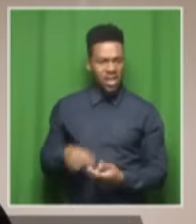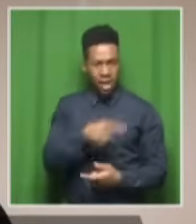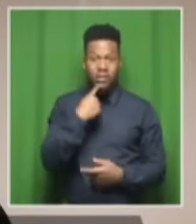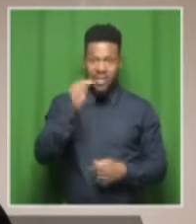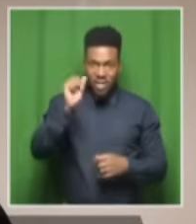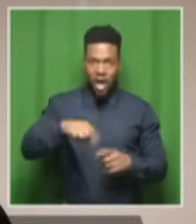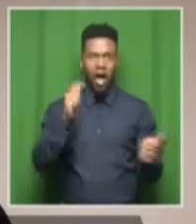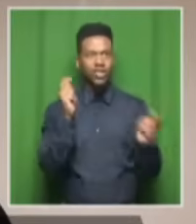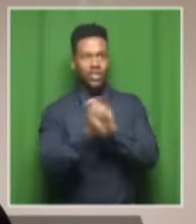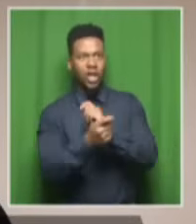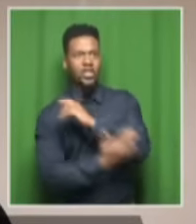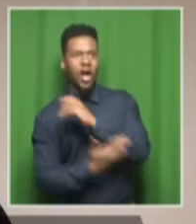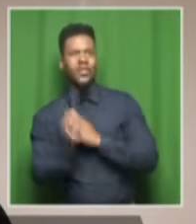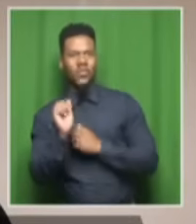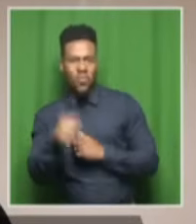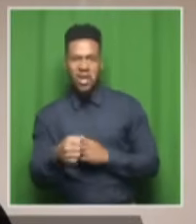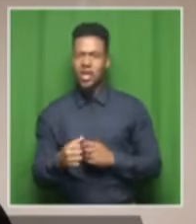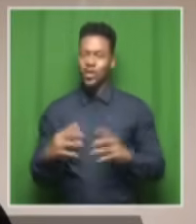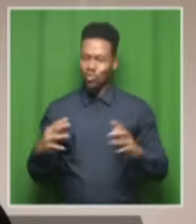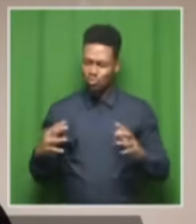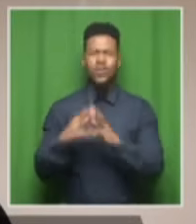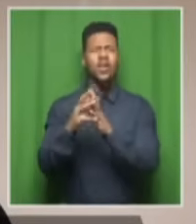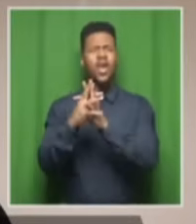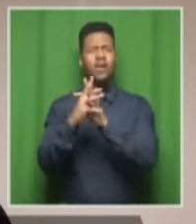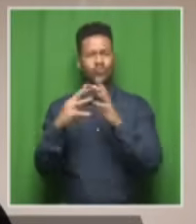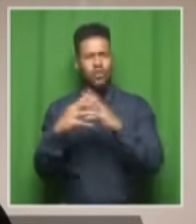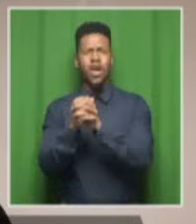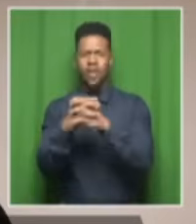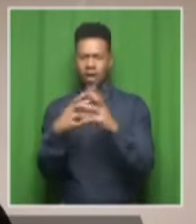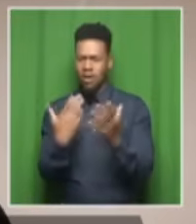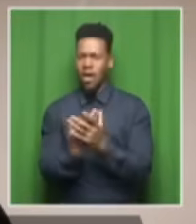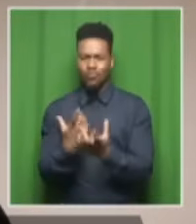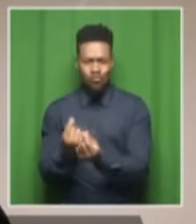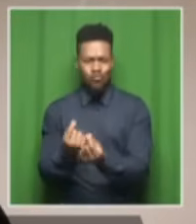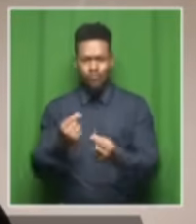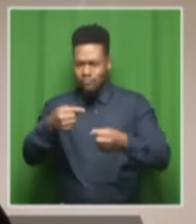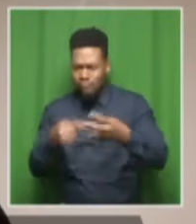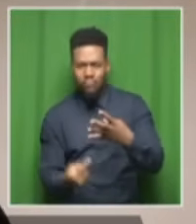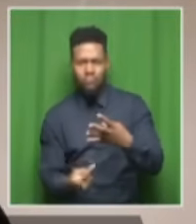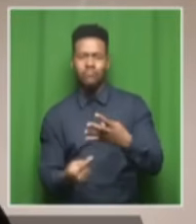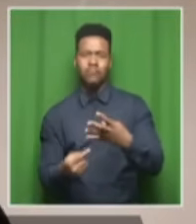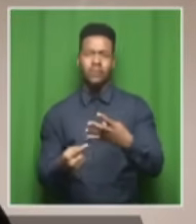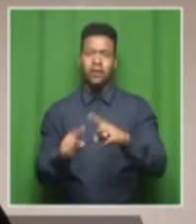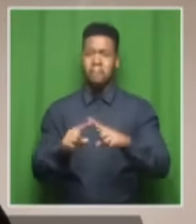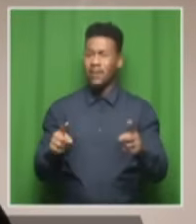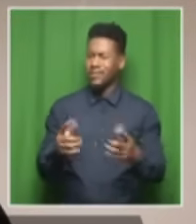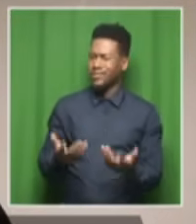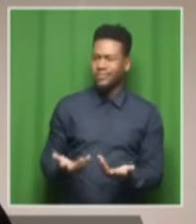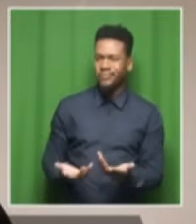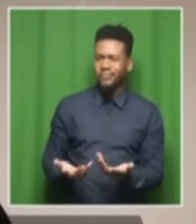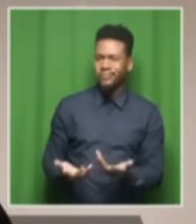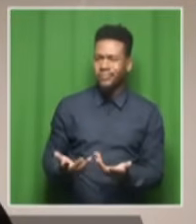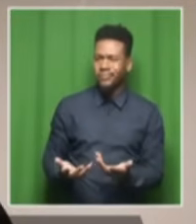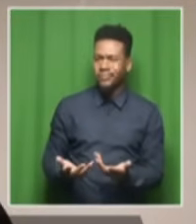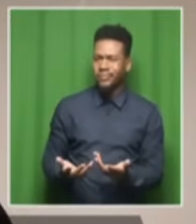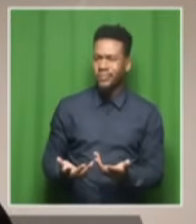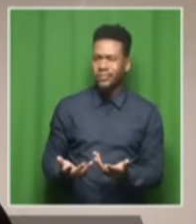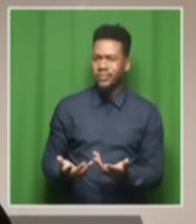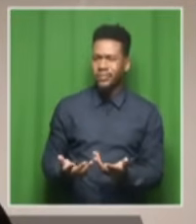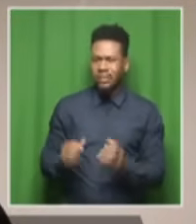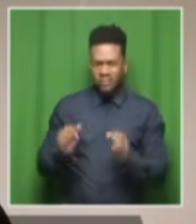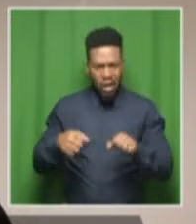we'll bring change. Mm. Together we can do this. And it's, you know, I'm not saying that's bad, but having these slogans, I'm like,